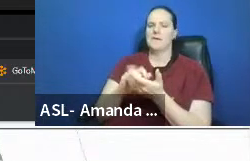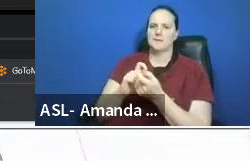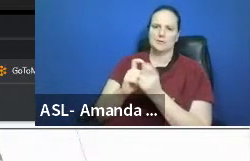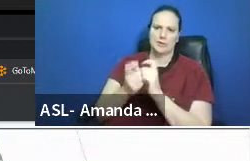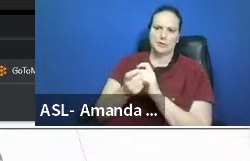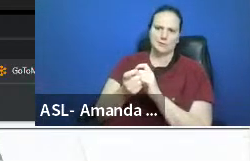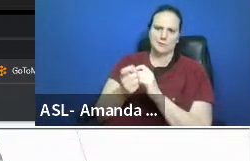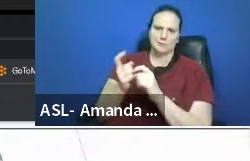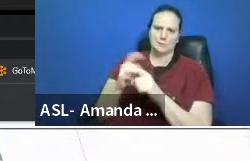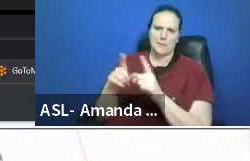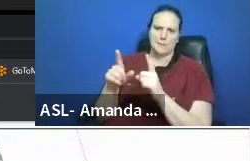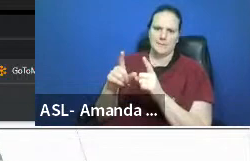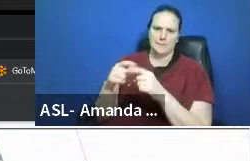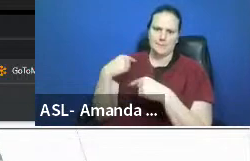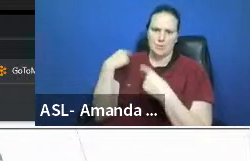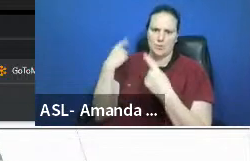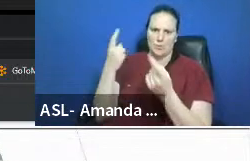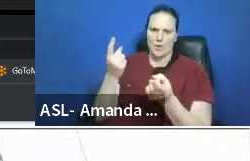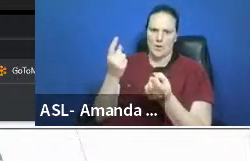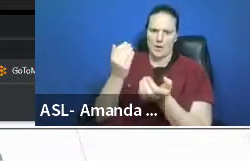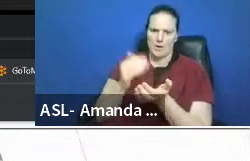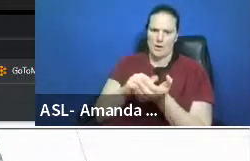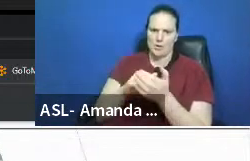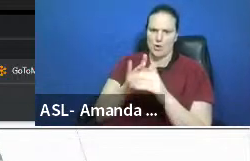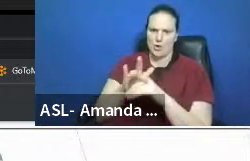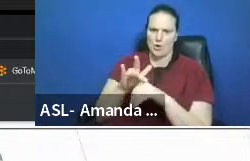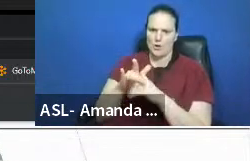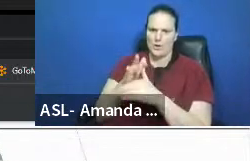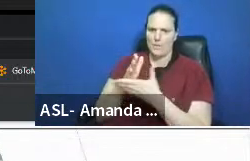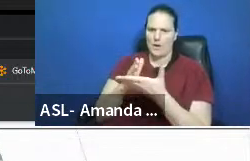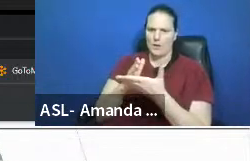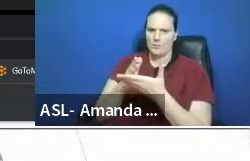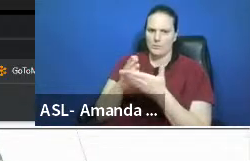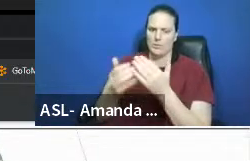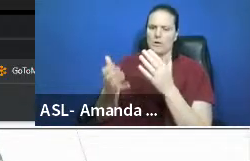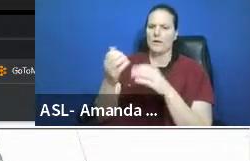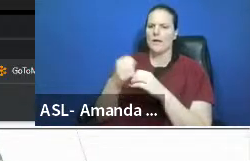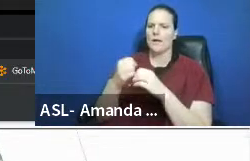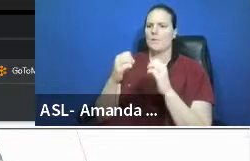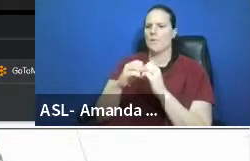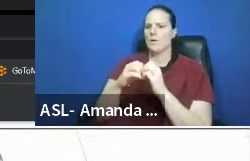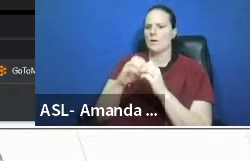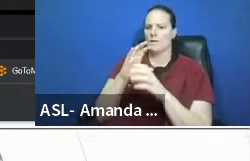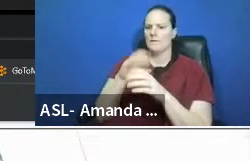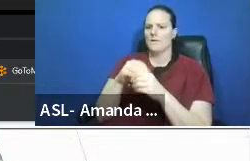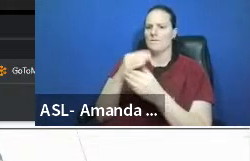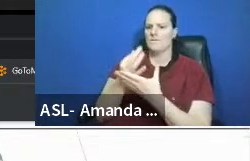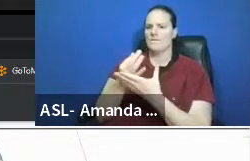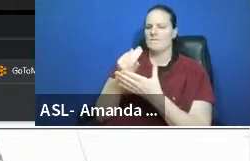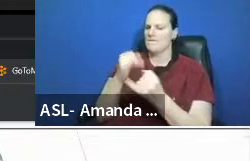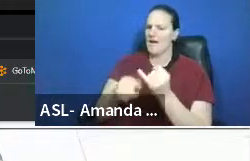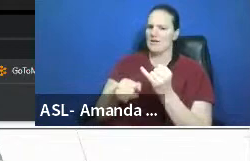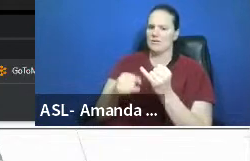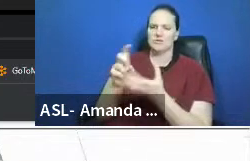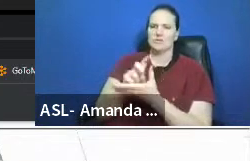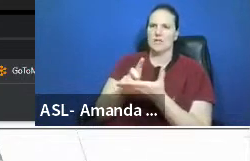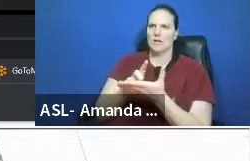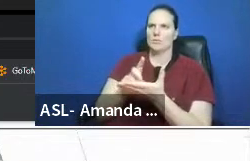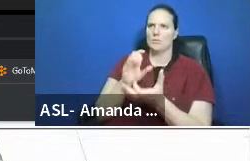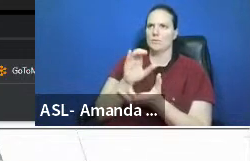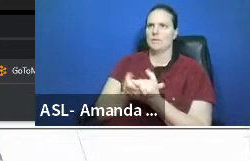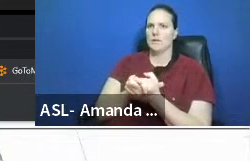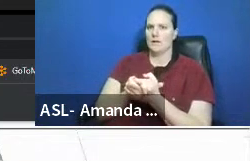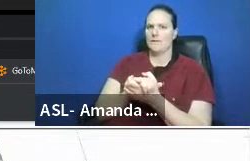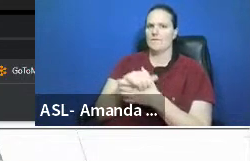But so far, again, at this early stage, we will get more into that with final design, but we believe that we can get those